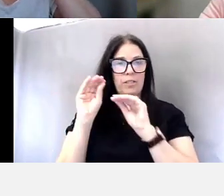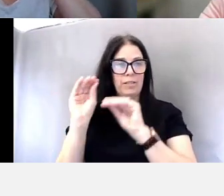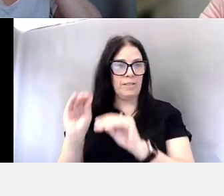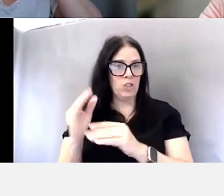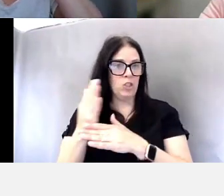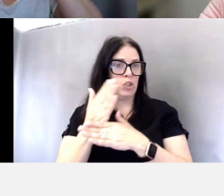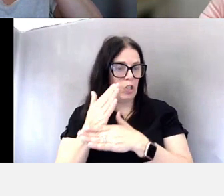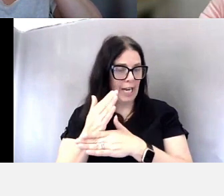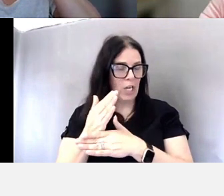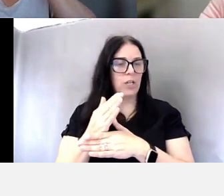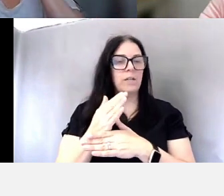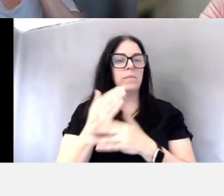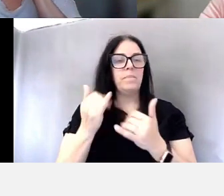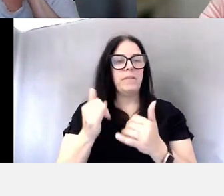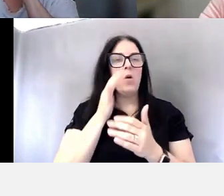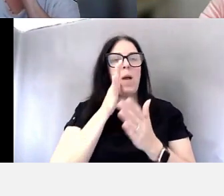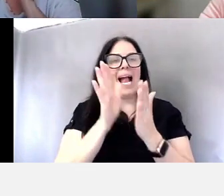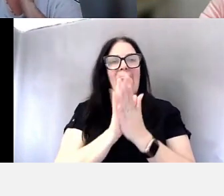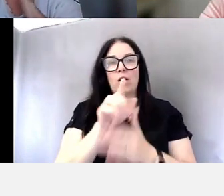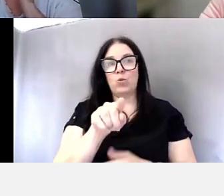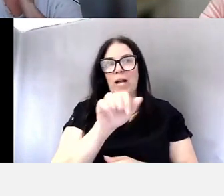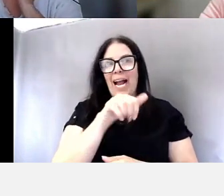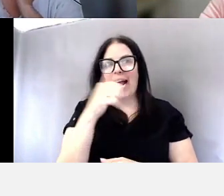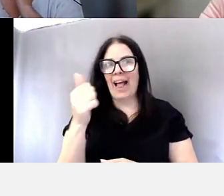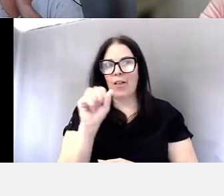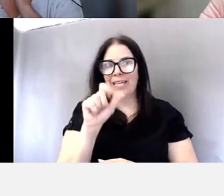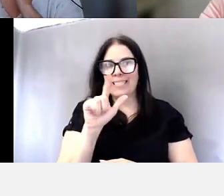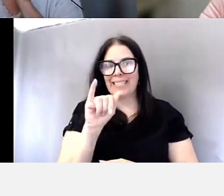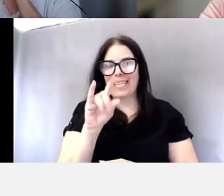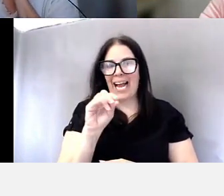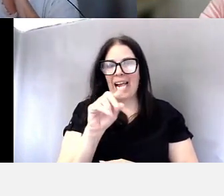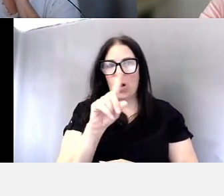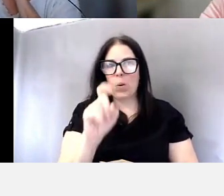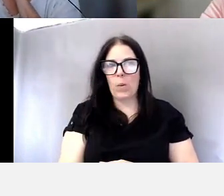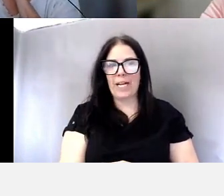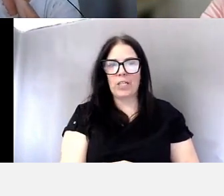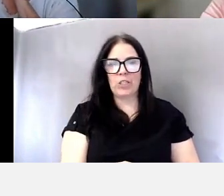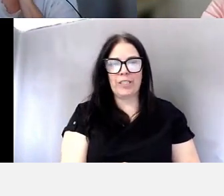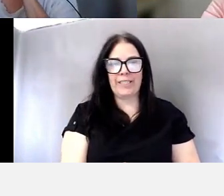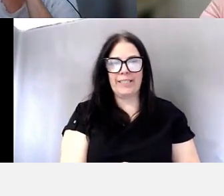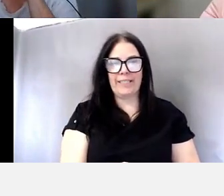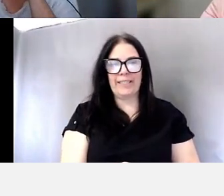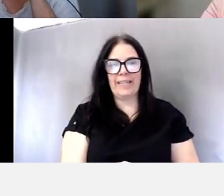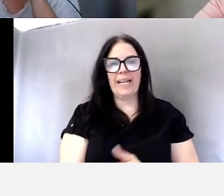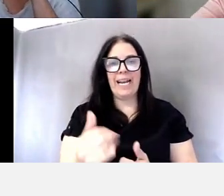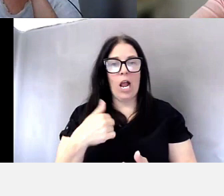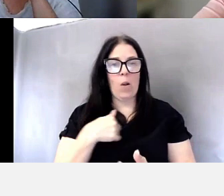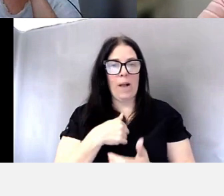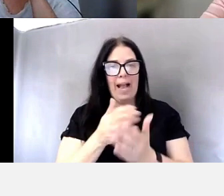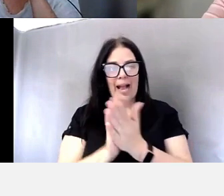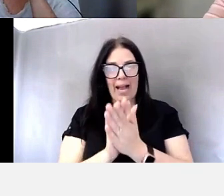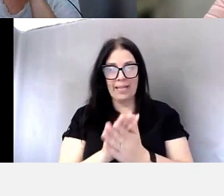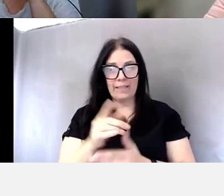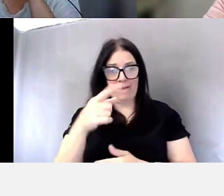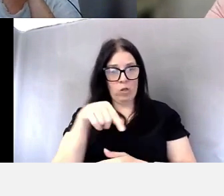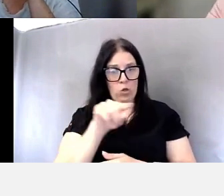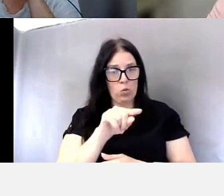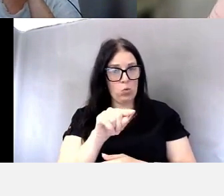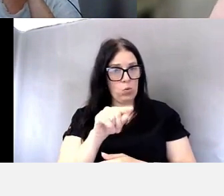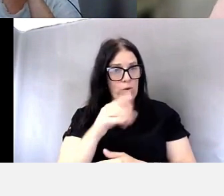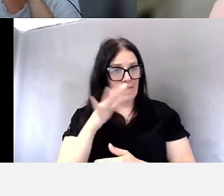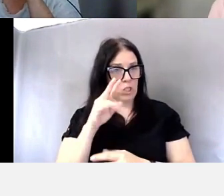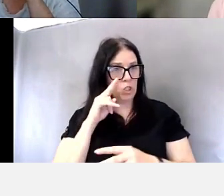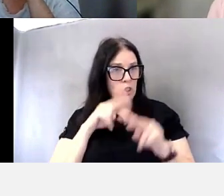in French, we're going to ask you another question. And the question this time is, have you explored our OER collection? And you will have a